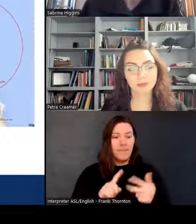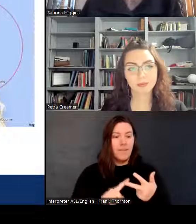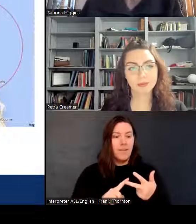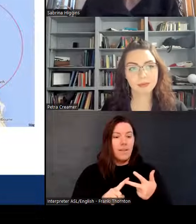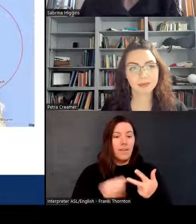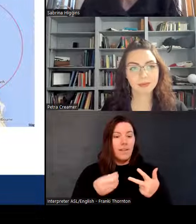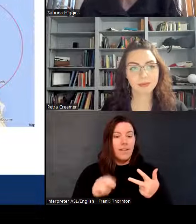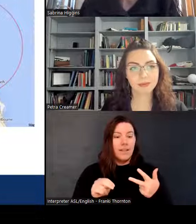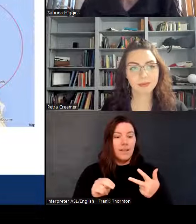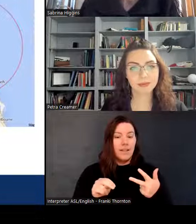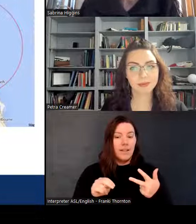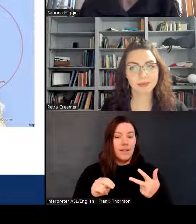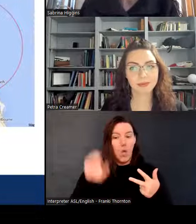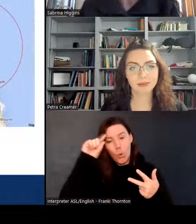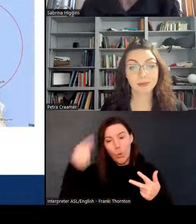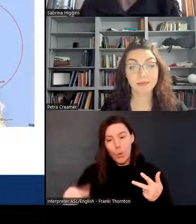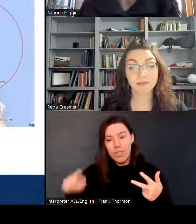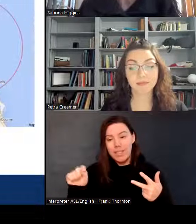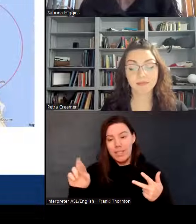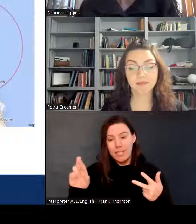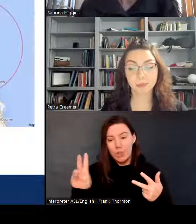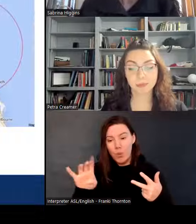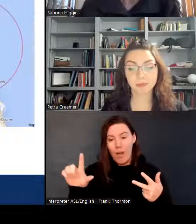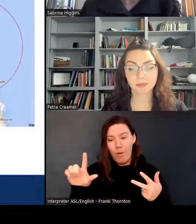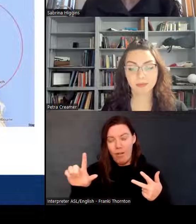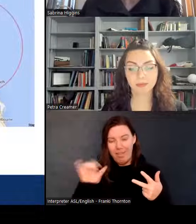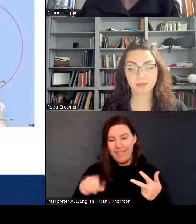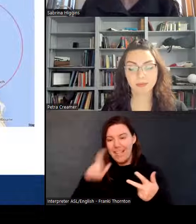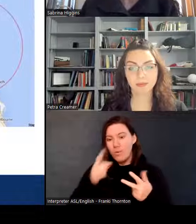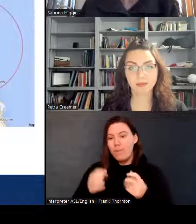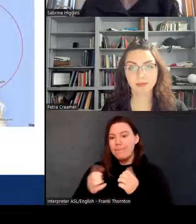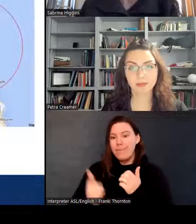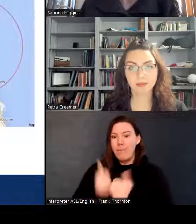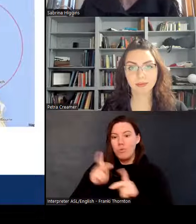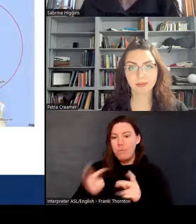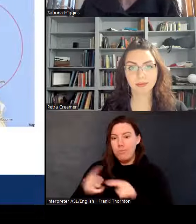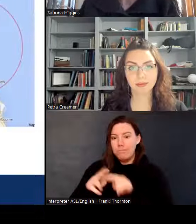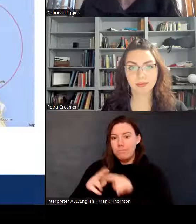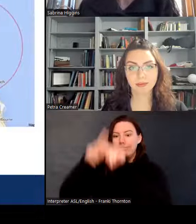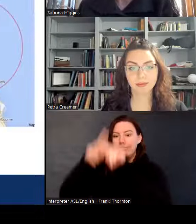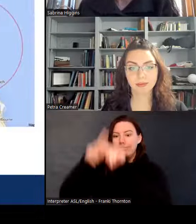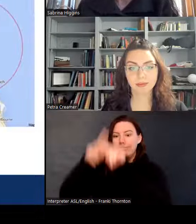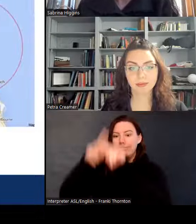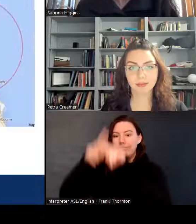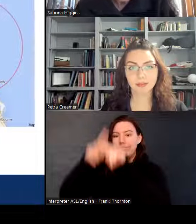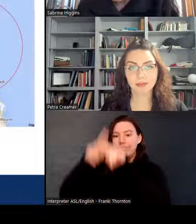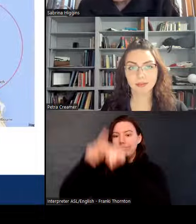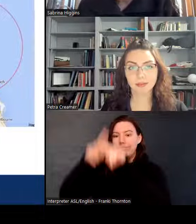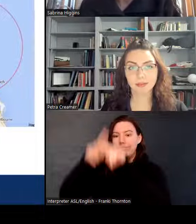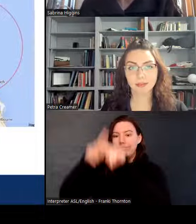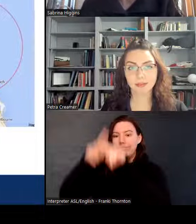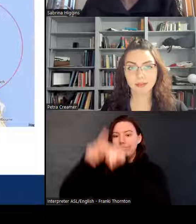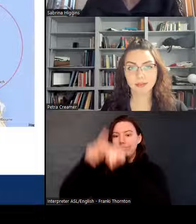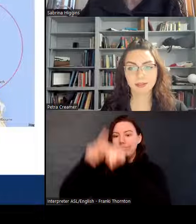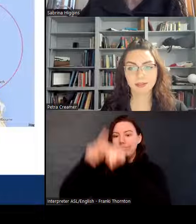for the biggest increase in membership, which went to Jacksonville, and the Publicity Award for Spokane Society. And actually,